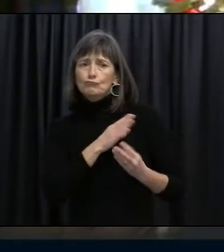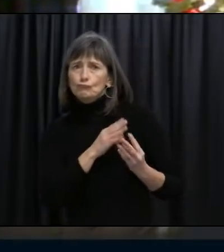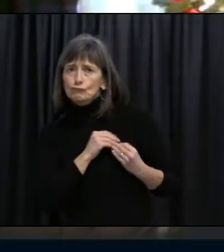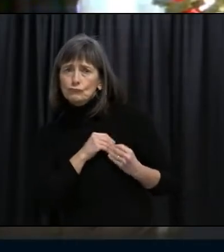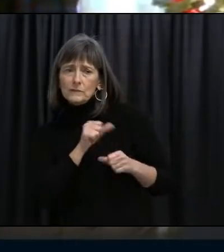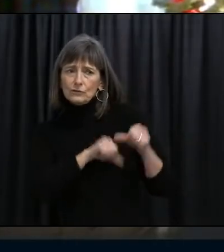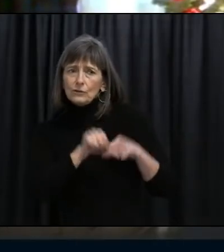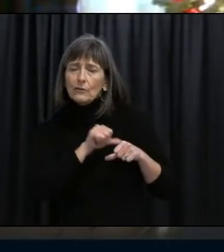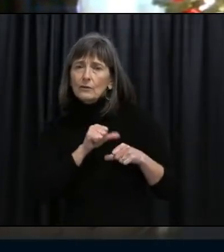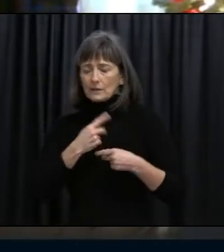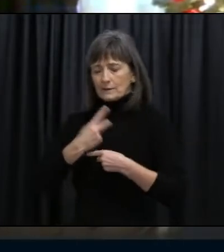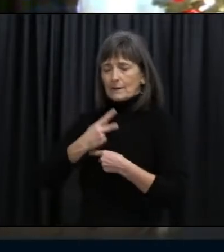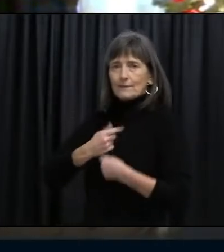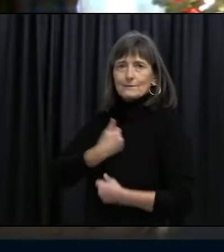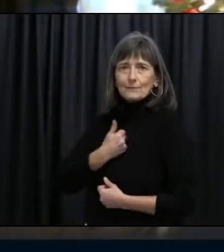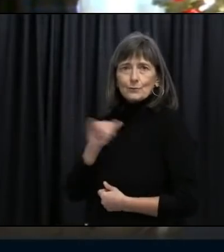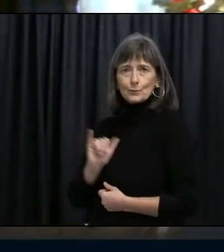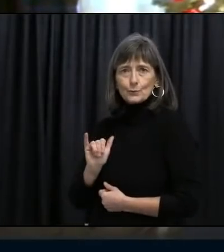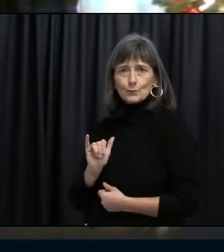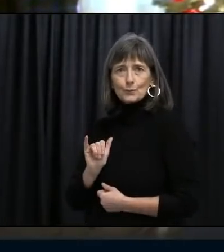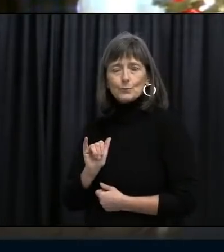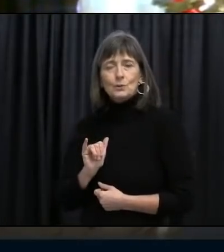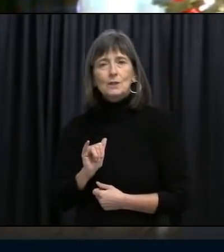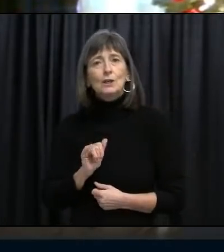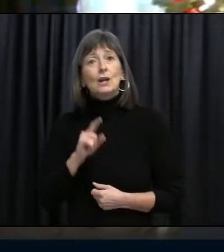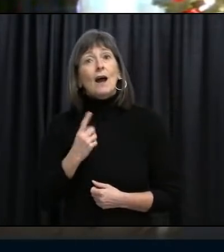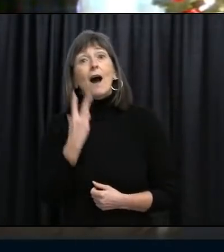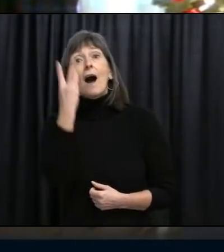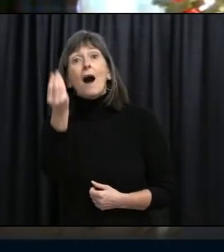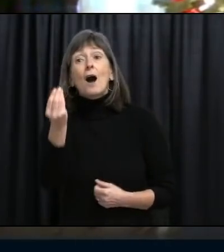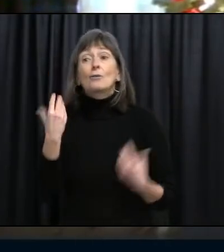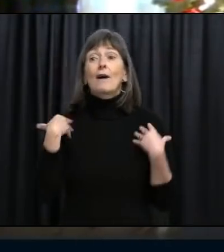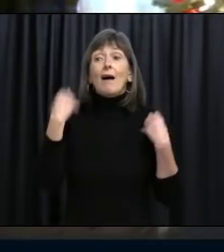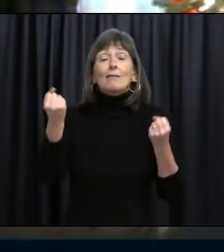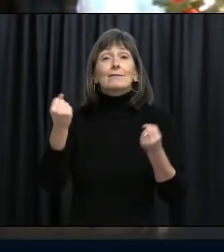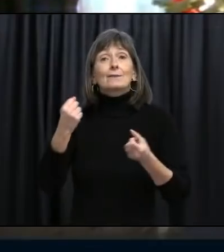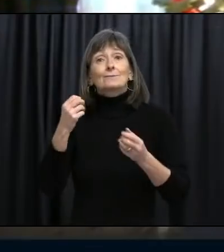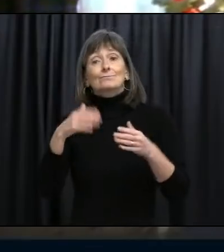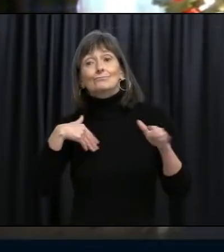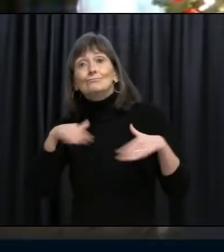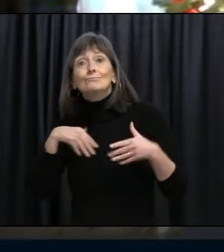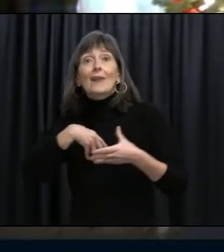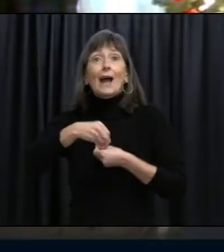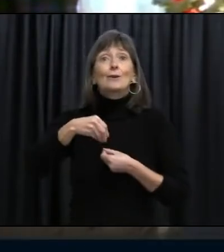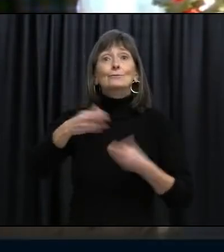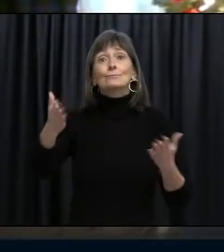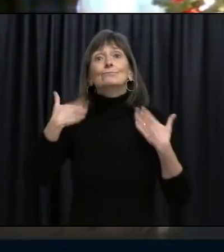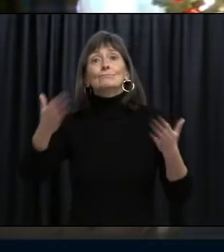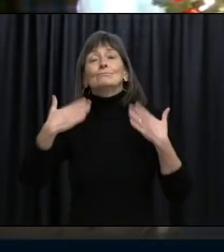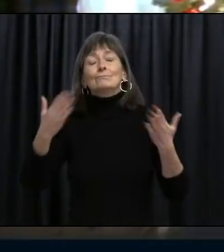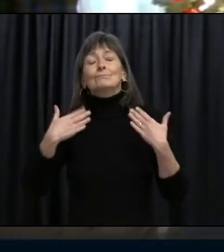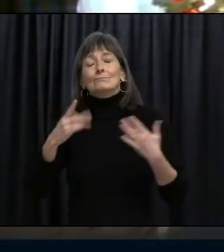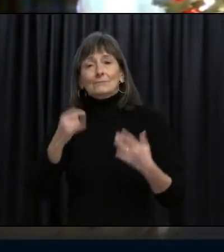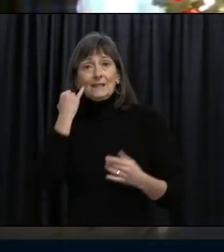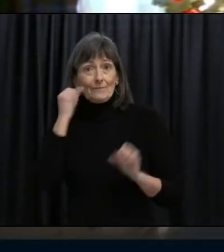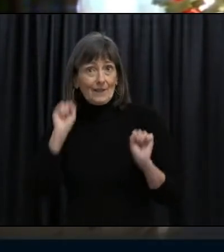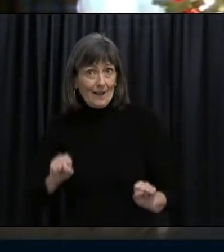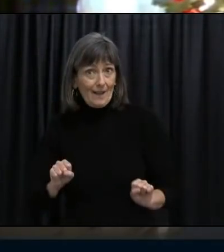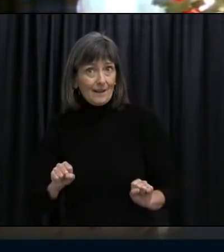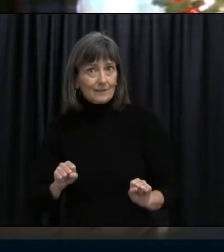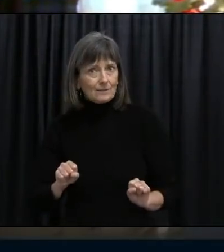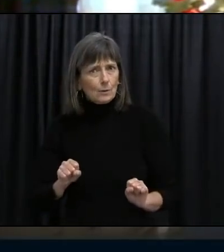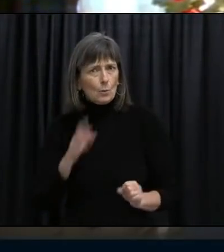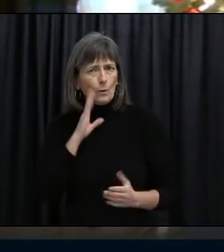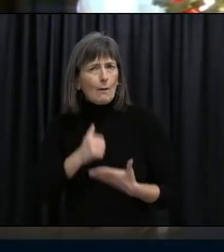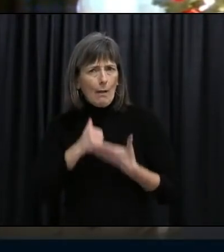others. Enjoy healthy physical activity when you can, outside preferably, as that will do wonders for your own mental